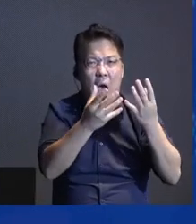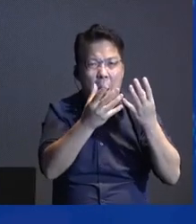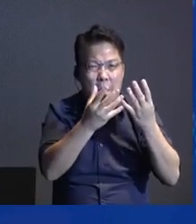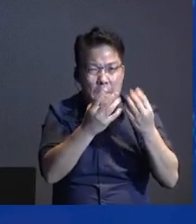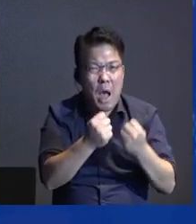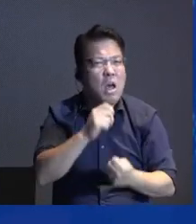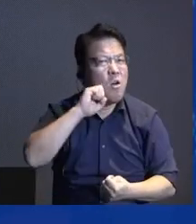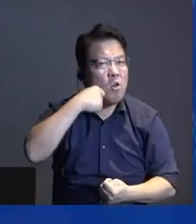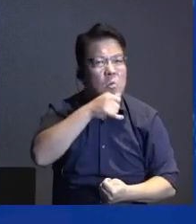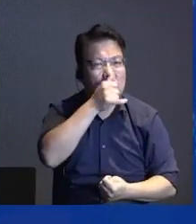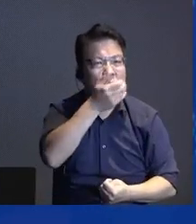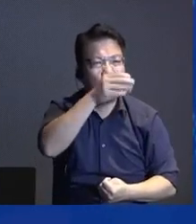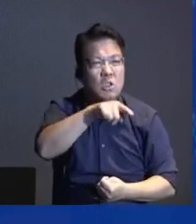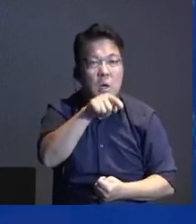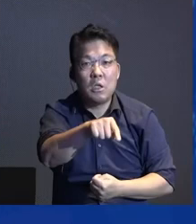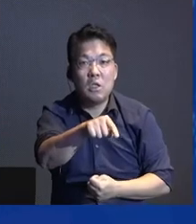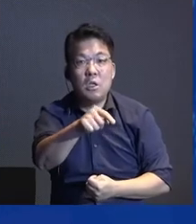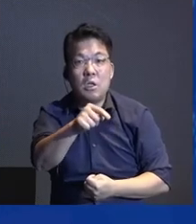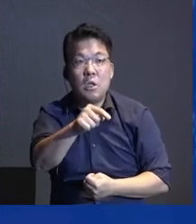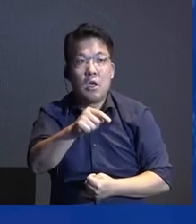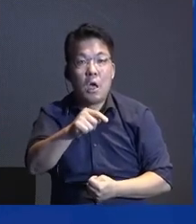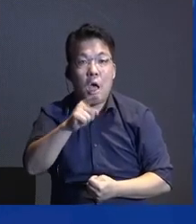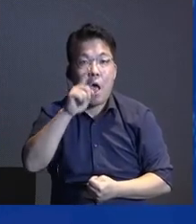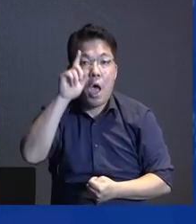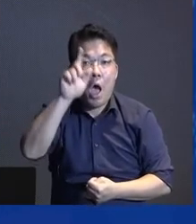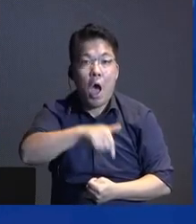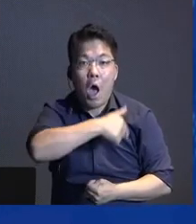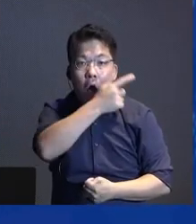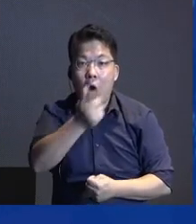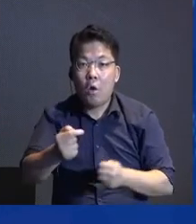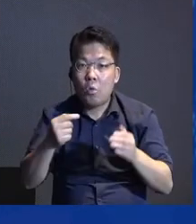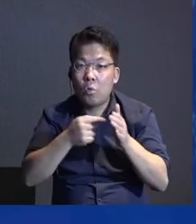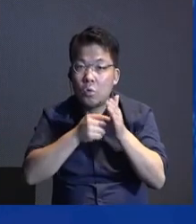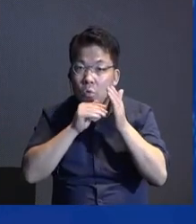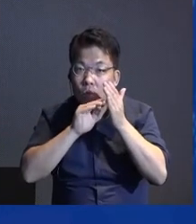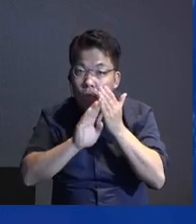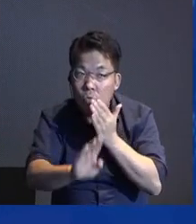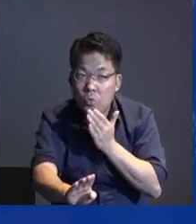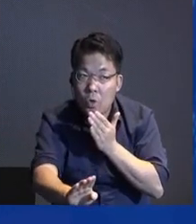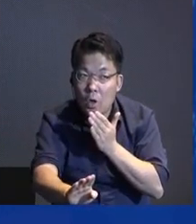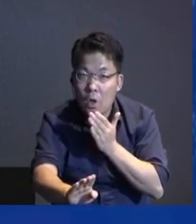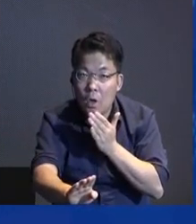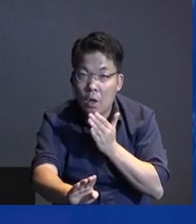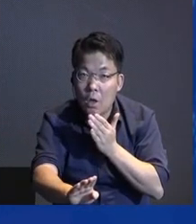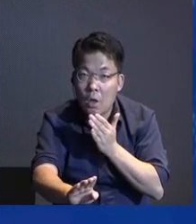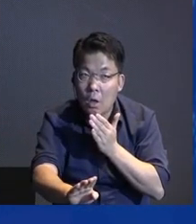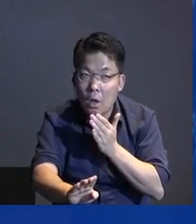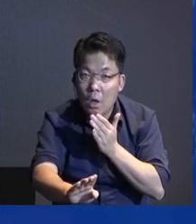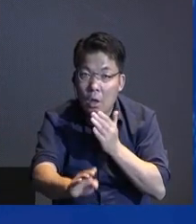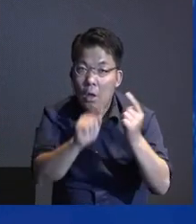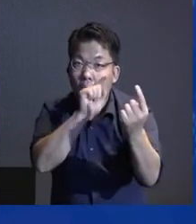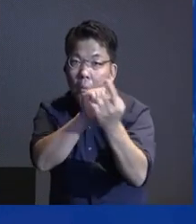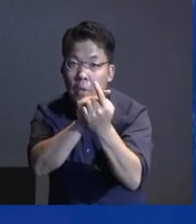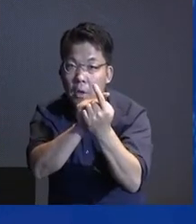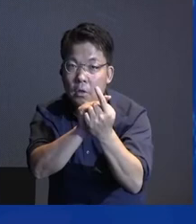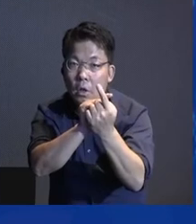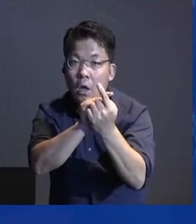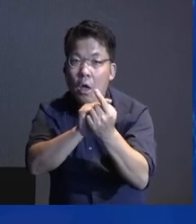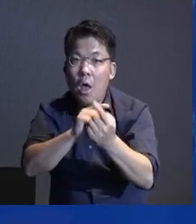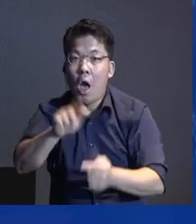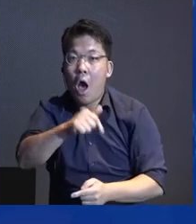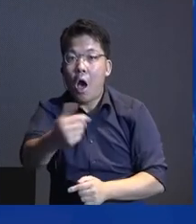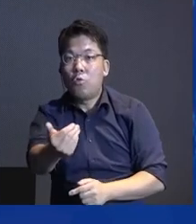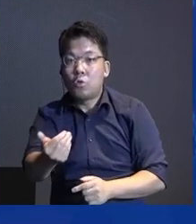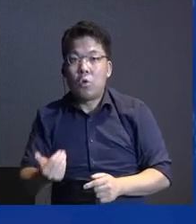She always have to use a wheelchair, but in this time she's gonna try to work, but she can't, she